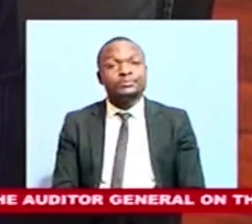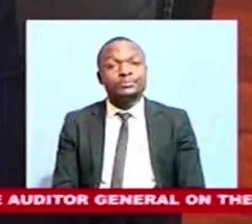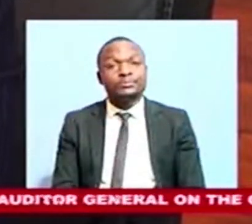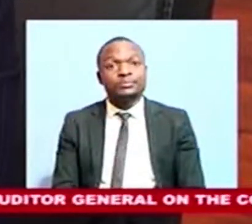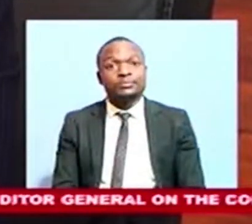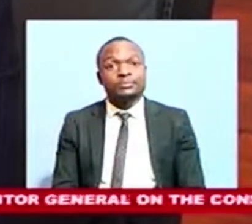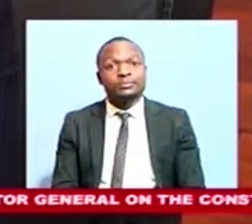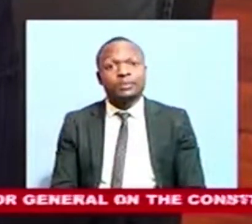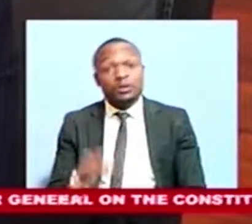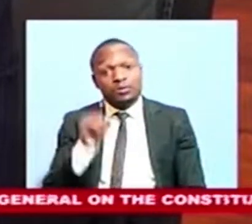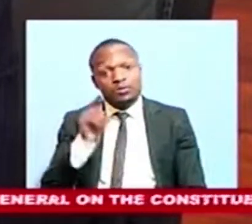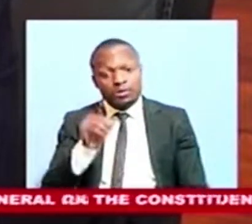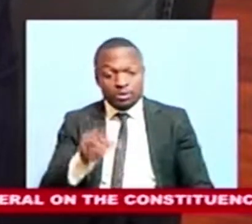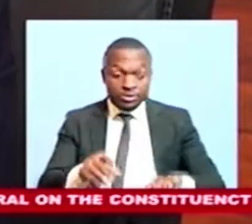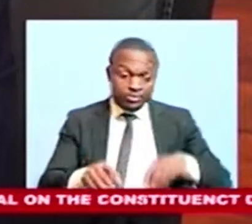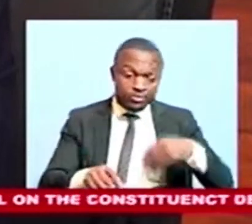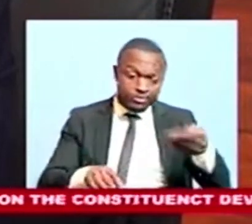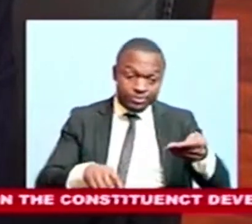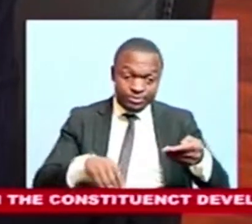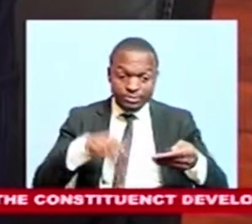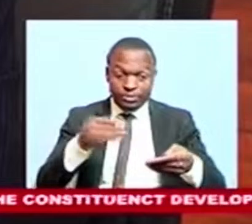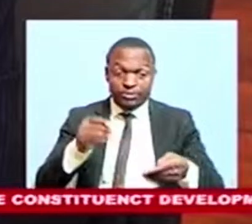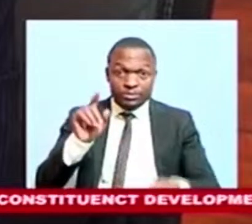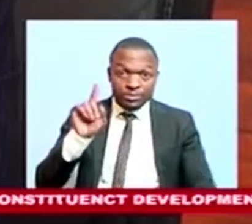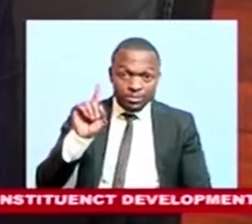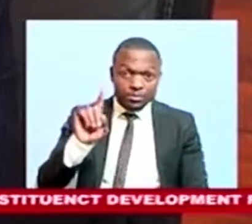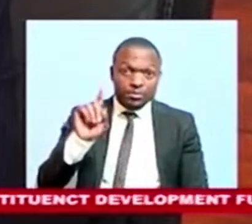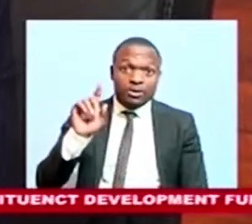undertake for you to spend this